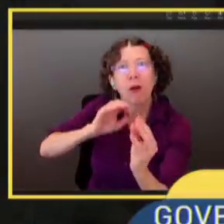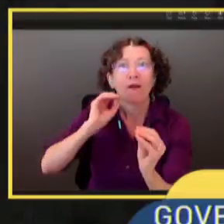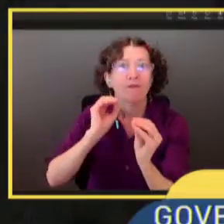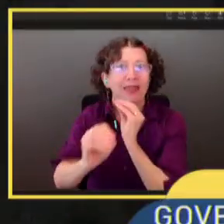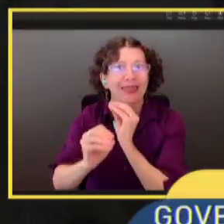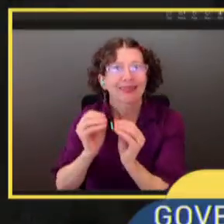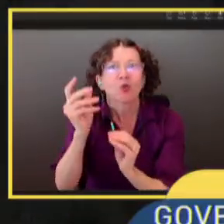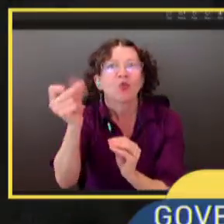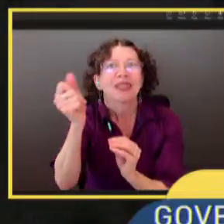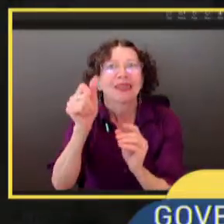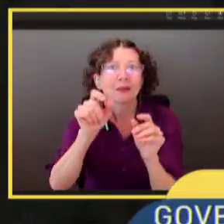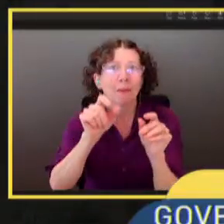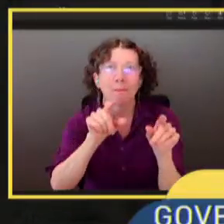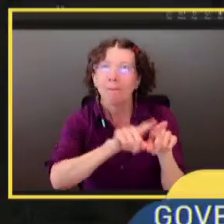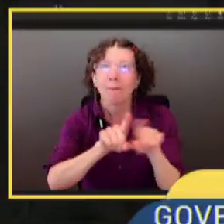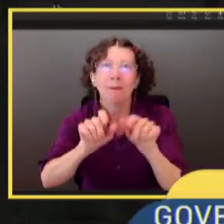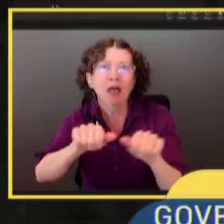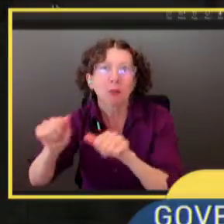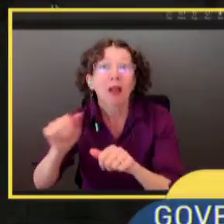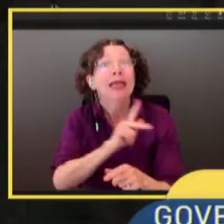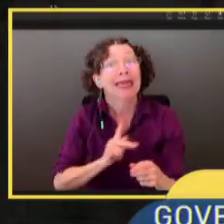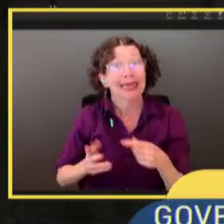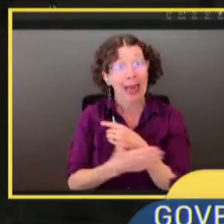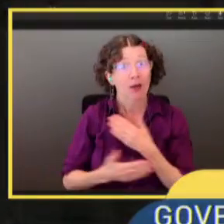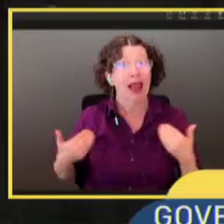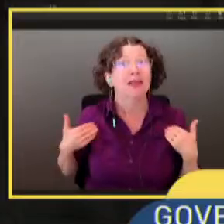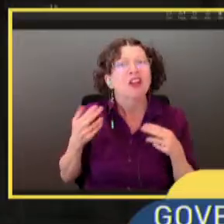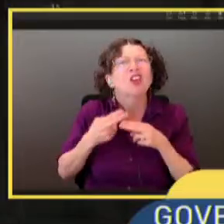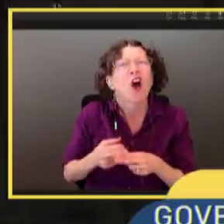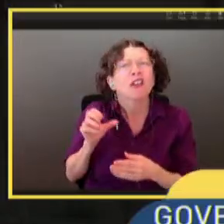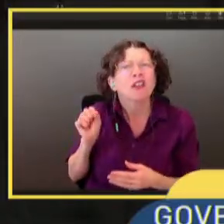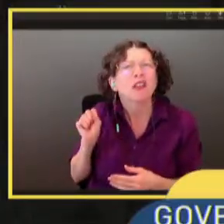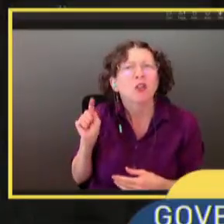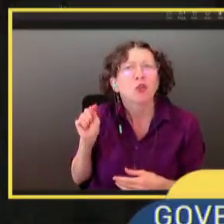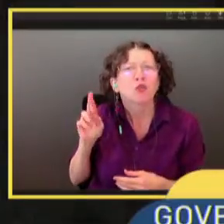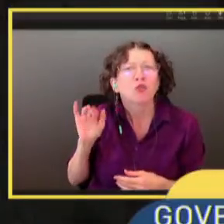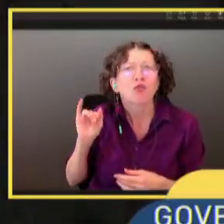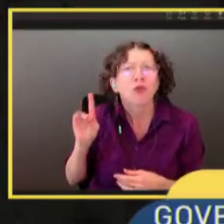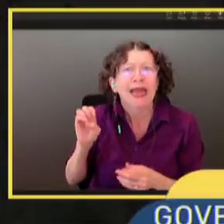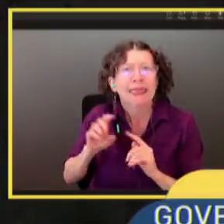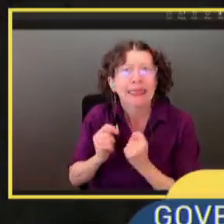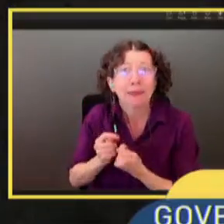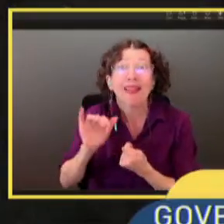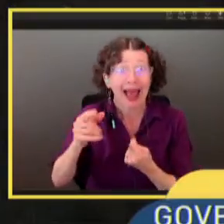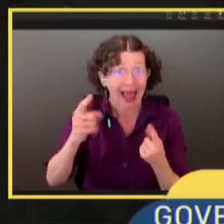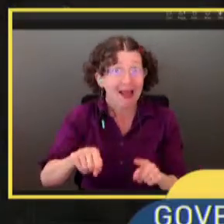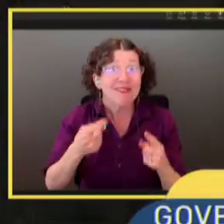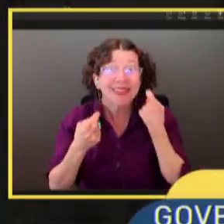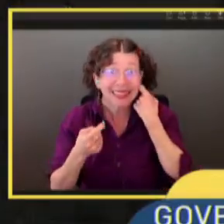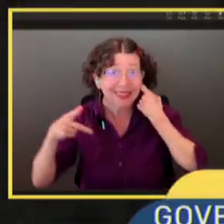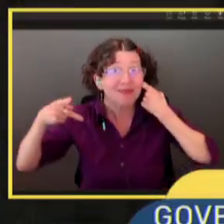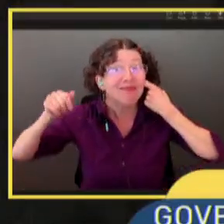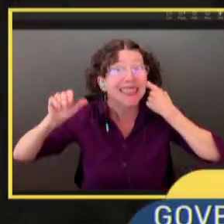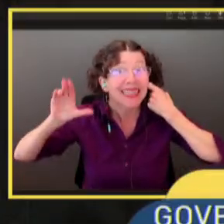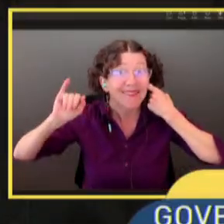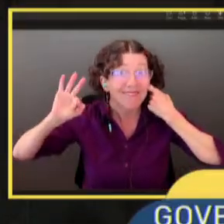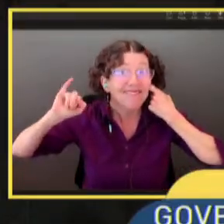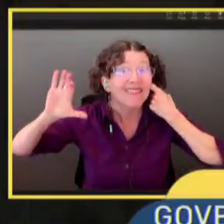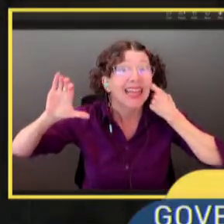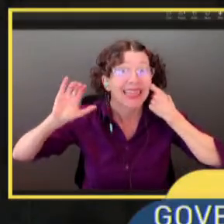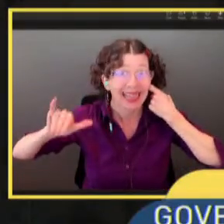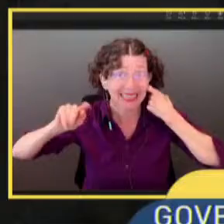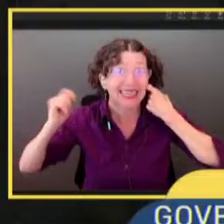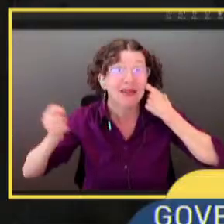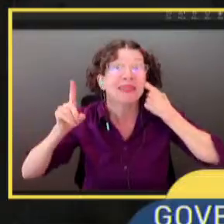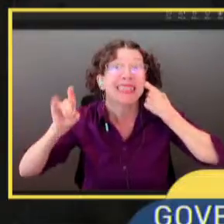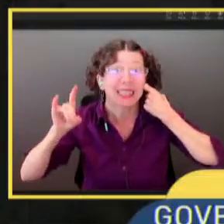to quickly repair a levee if a breach occurs. In other words, if there's a breach, that there's a team there that has equipment to go to that site and try and fix that breach